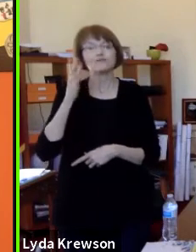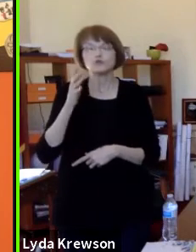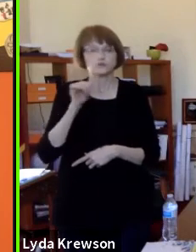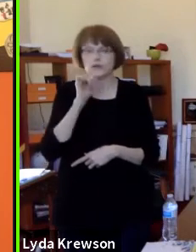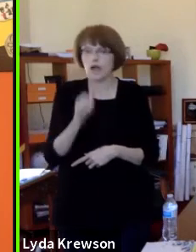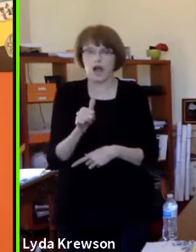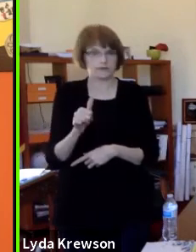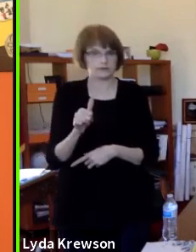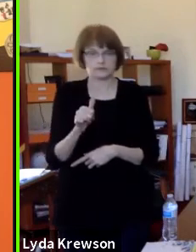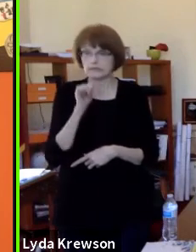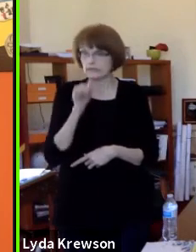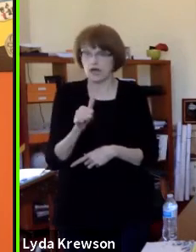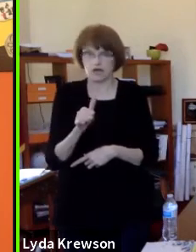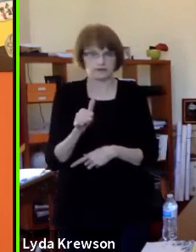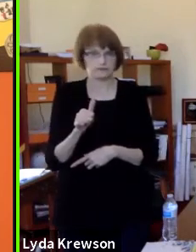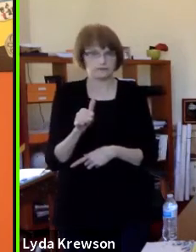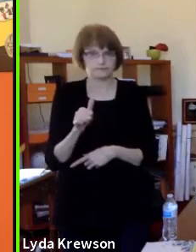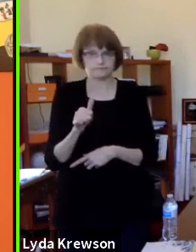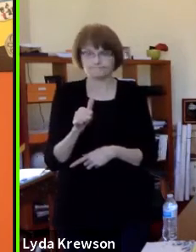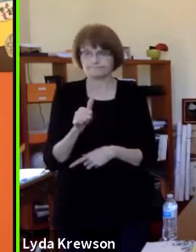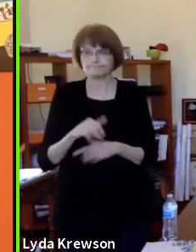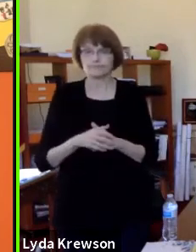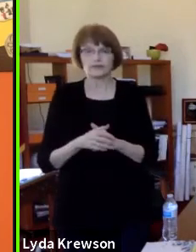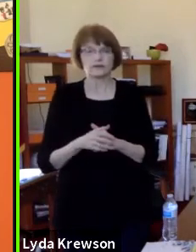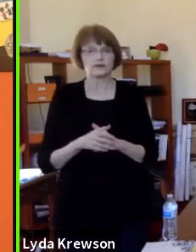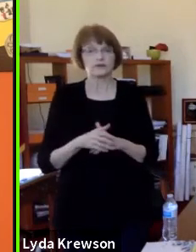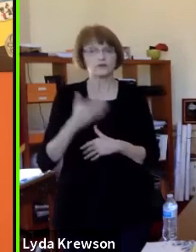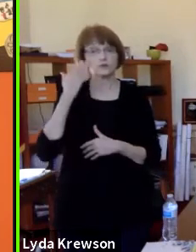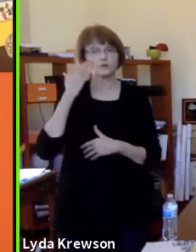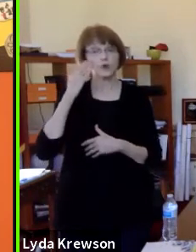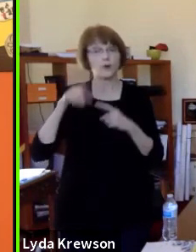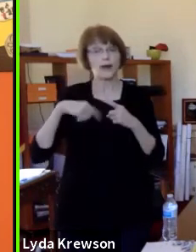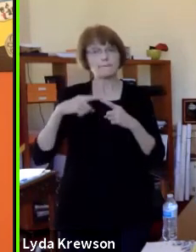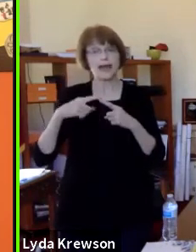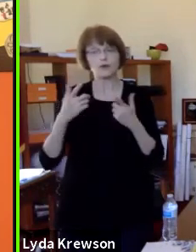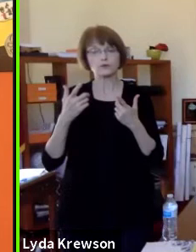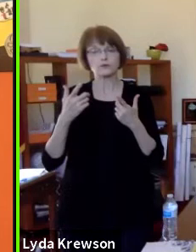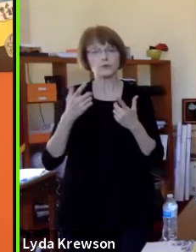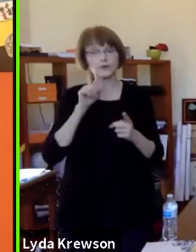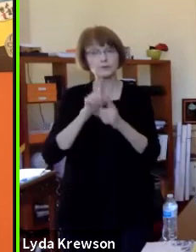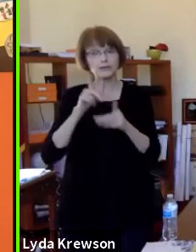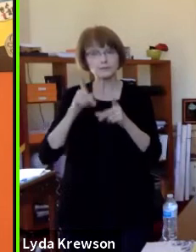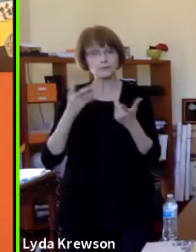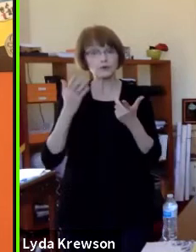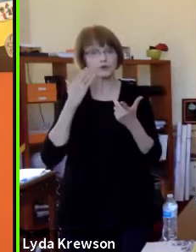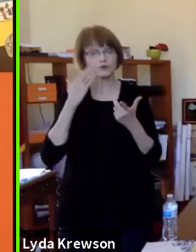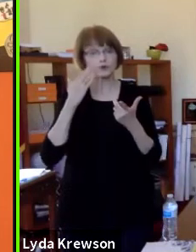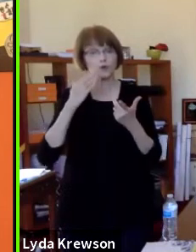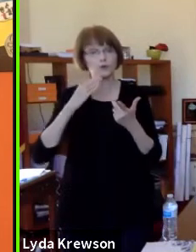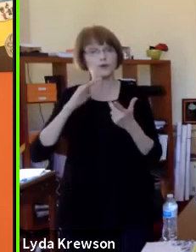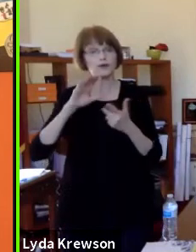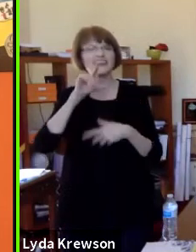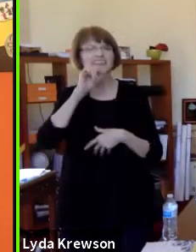doing for quite a while. You guys know about when you greet people, do you know about the chicken